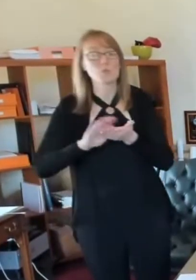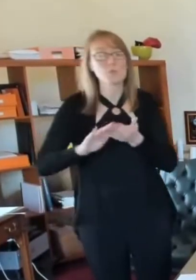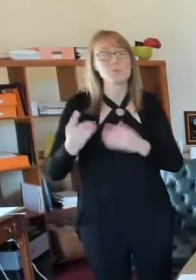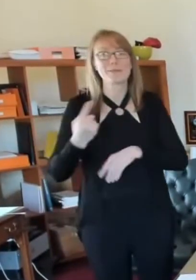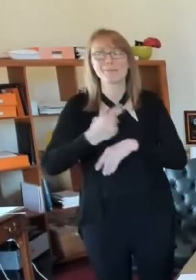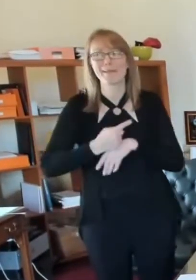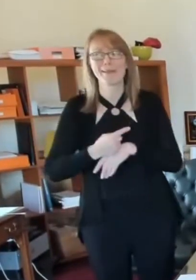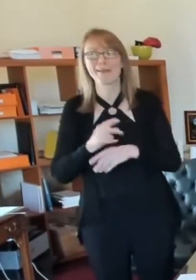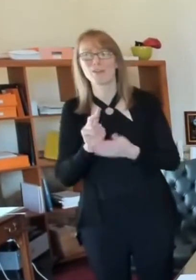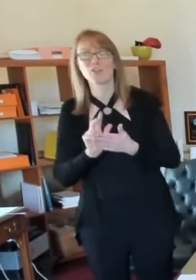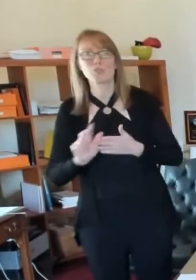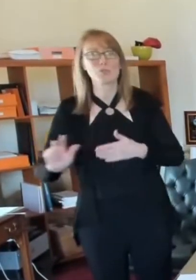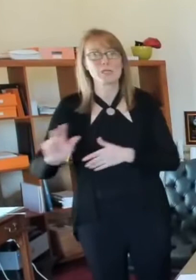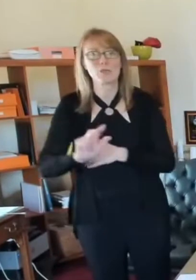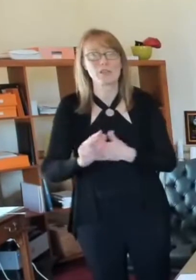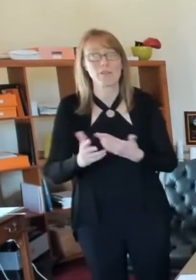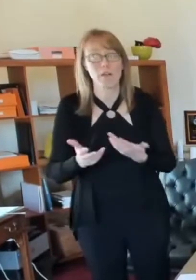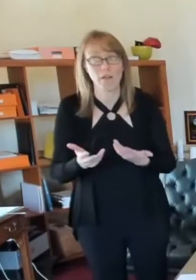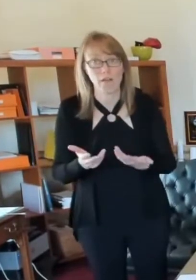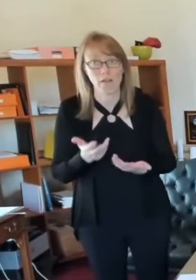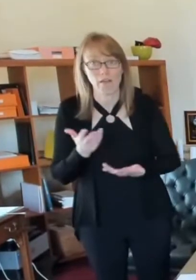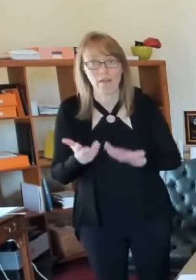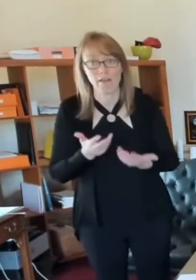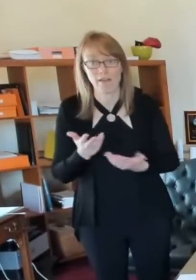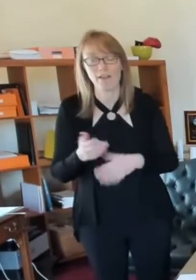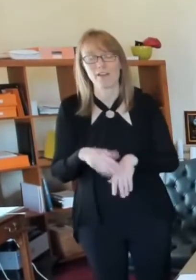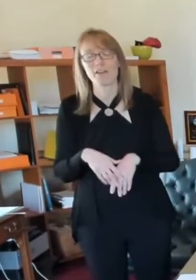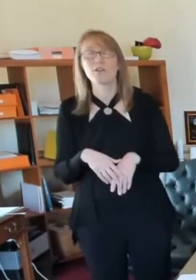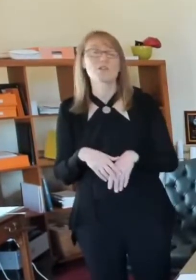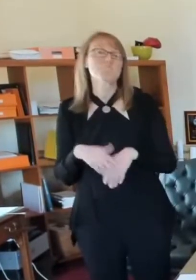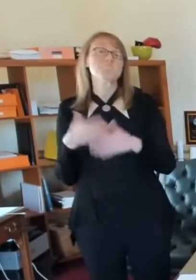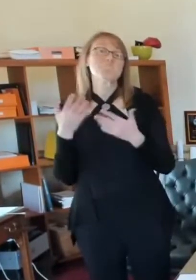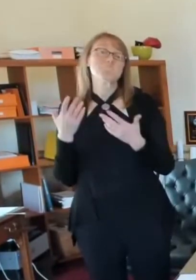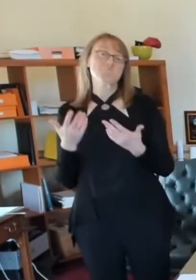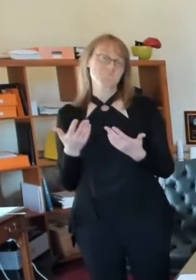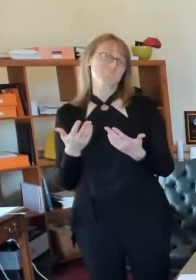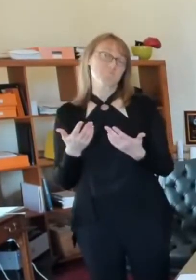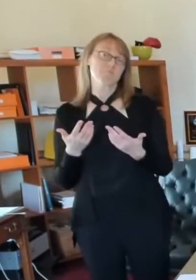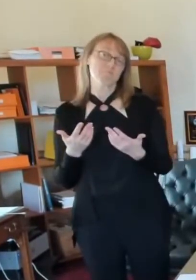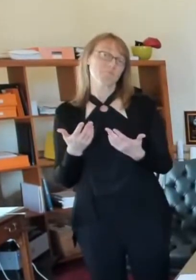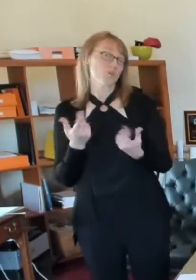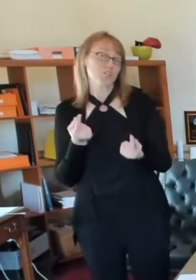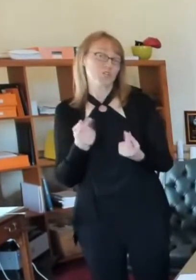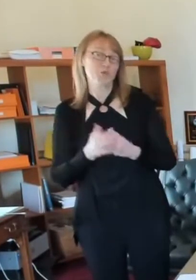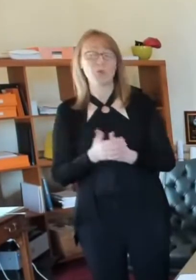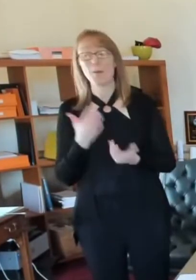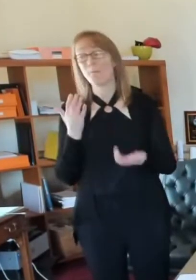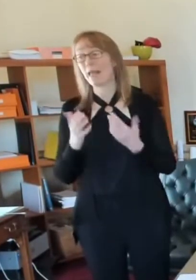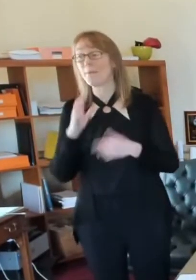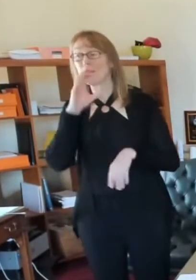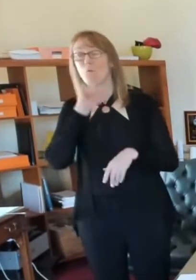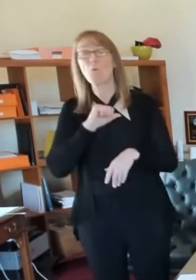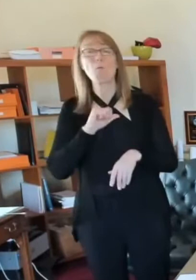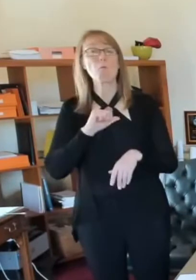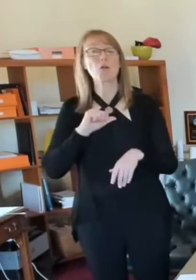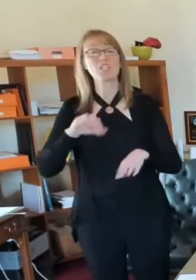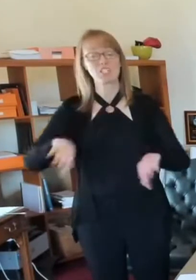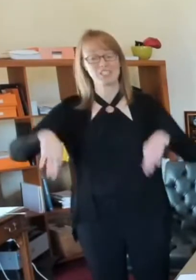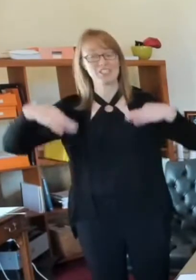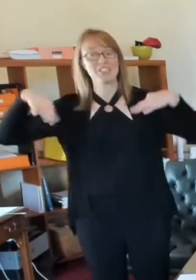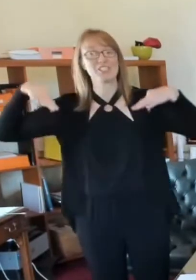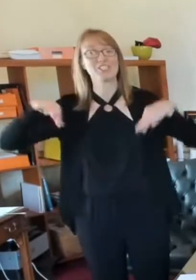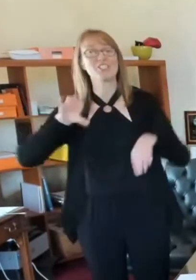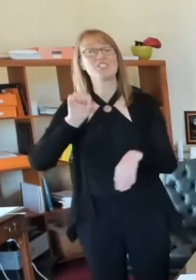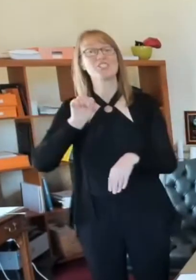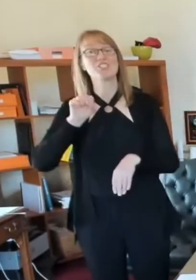3 weeks away, to the extent you can, you might want to just get an old sheet out there, and if you can blow them